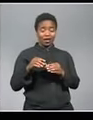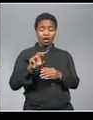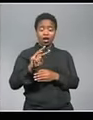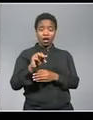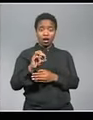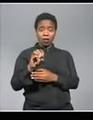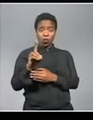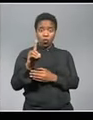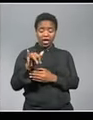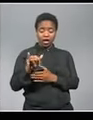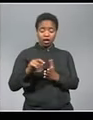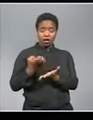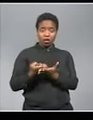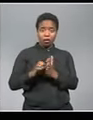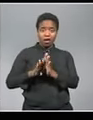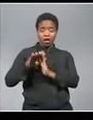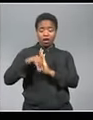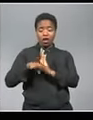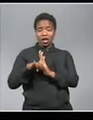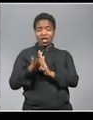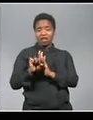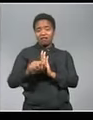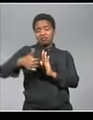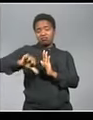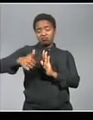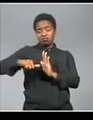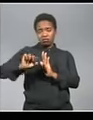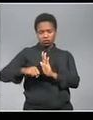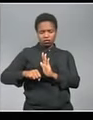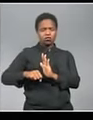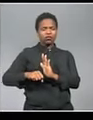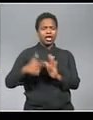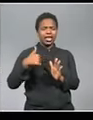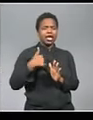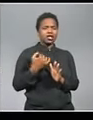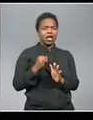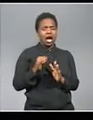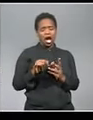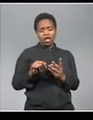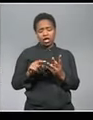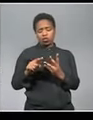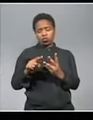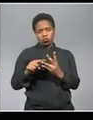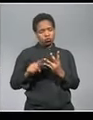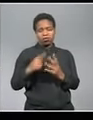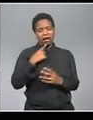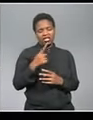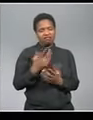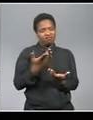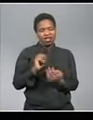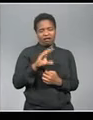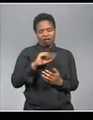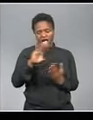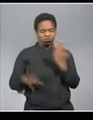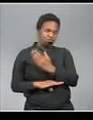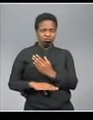that stands between us and our universal junk status, because the other two have already downgraded us. And